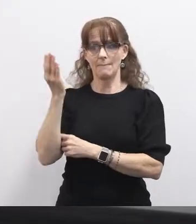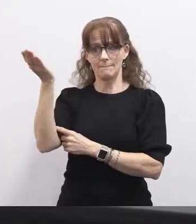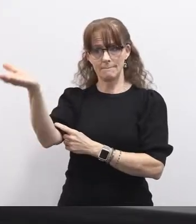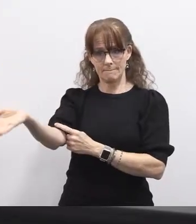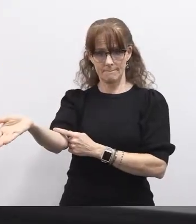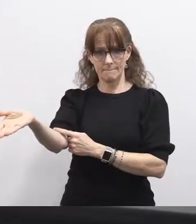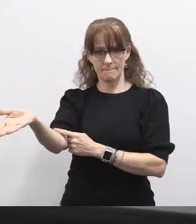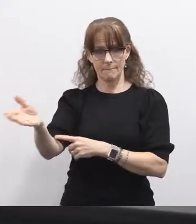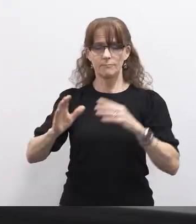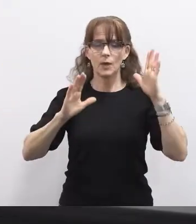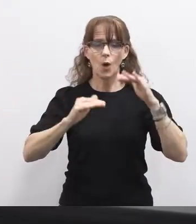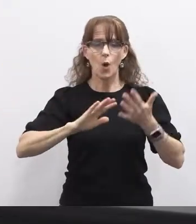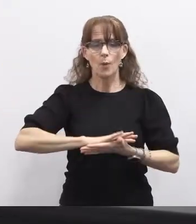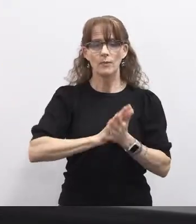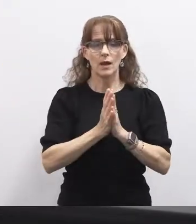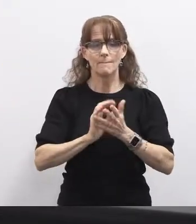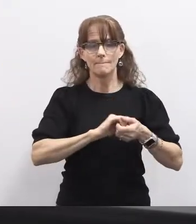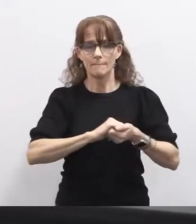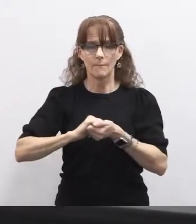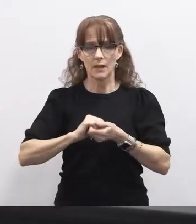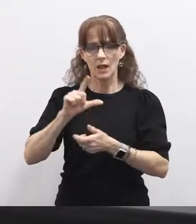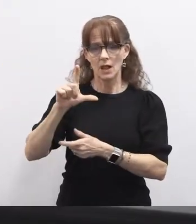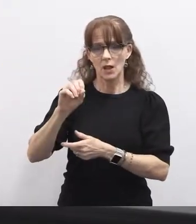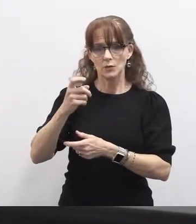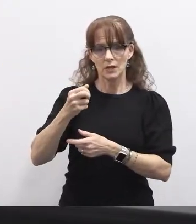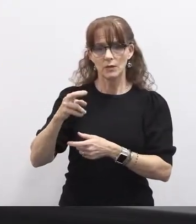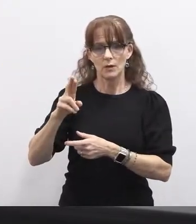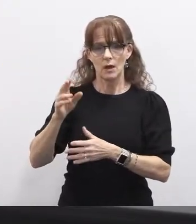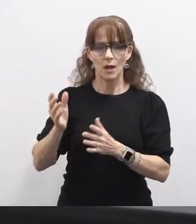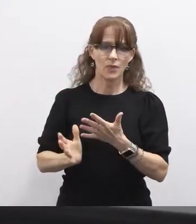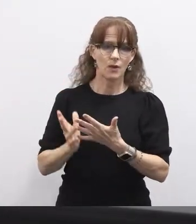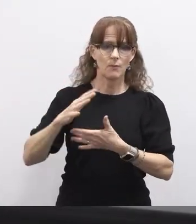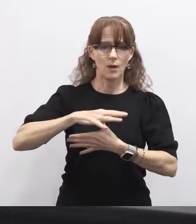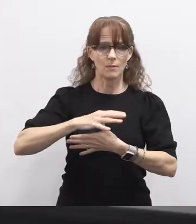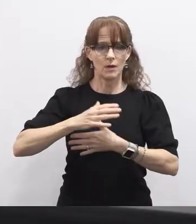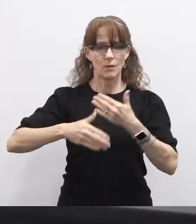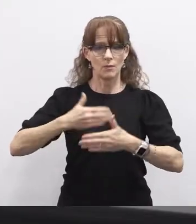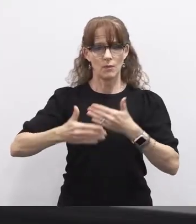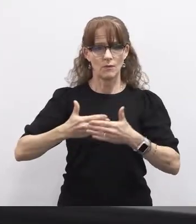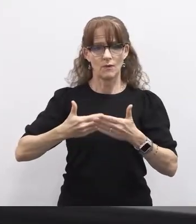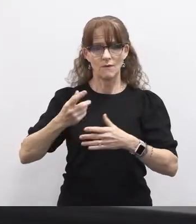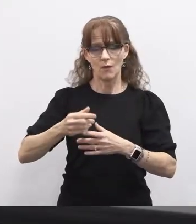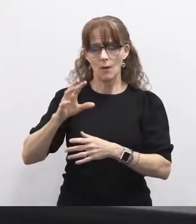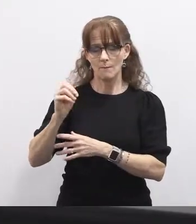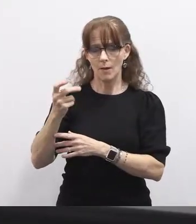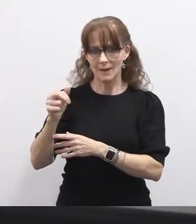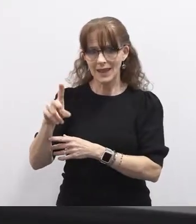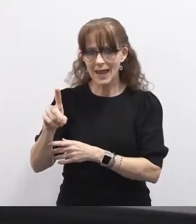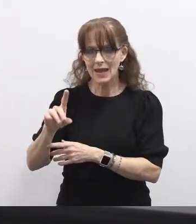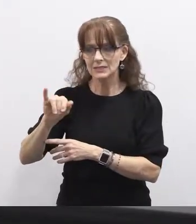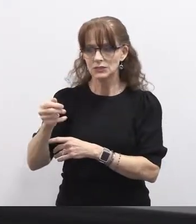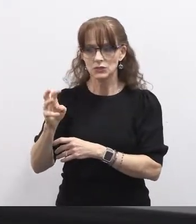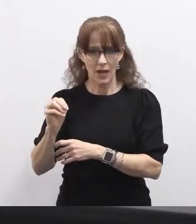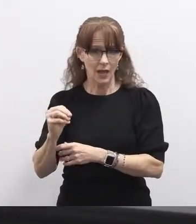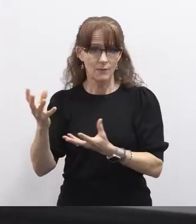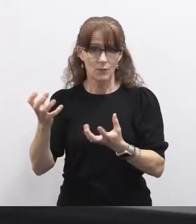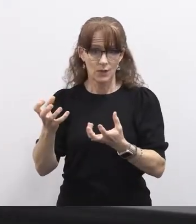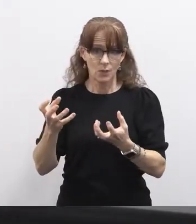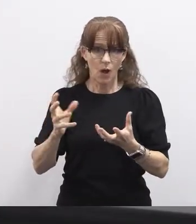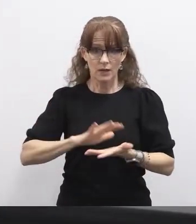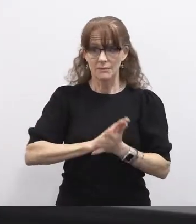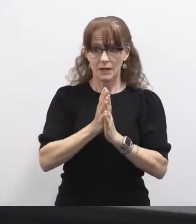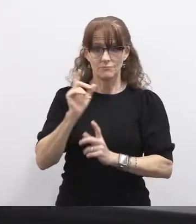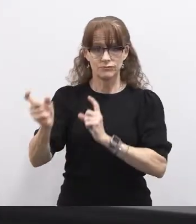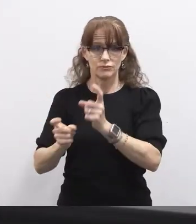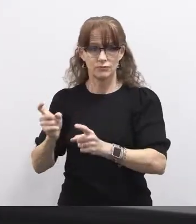We hope to become a partner with Los Cerritos to be their primary processor for marmalades and jams. If we are lucky enough, our students will be able